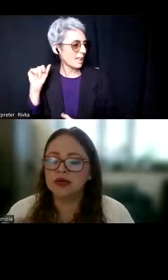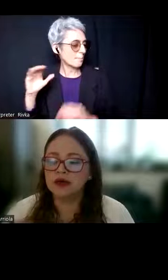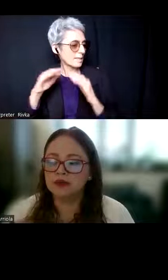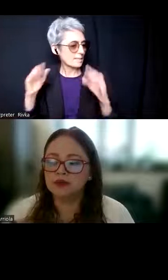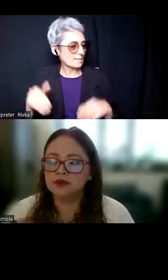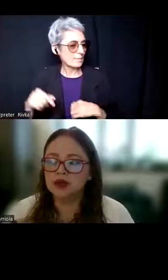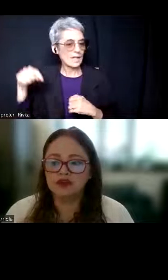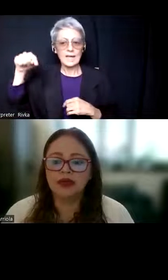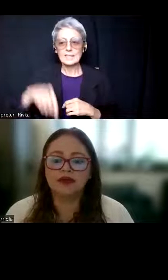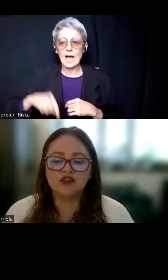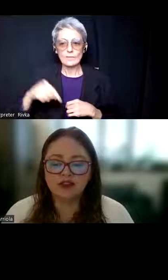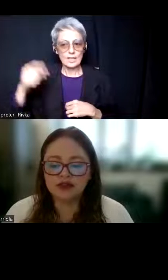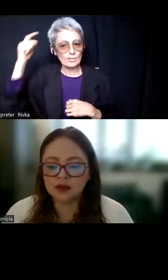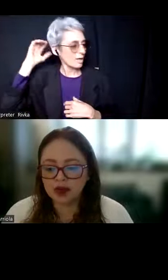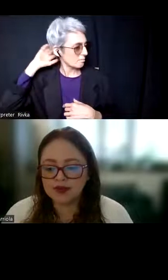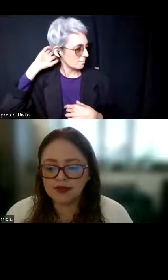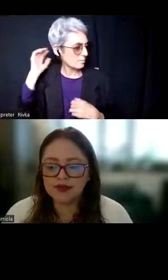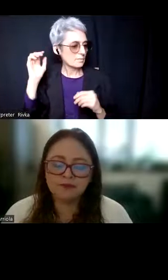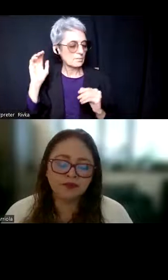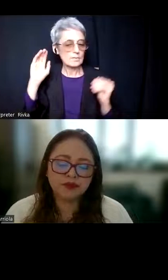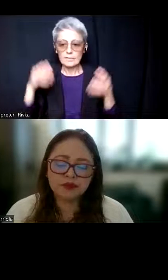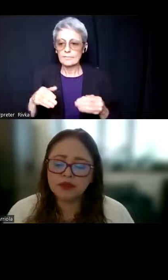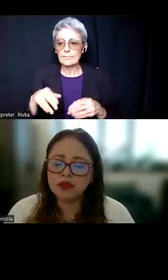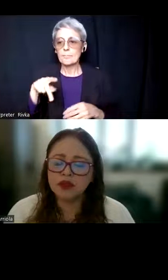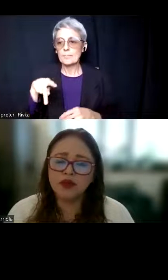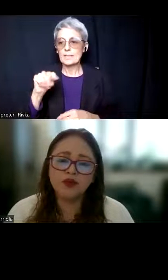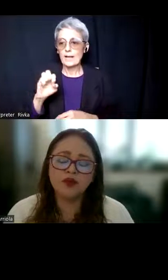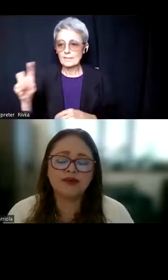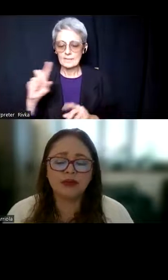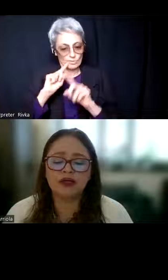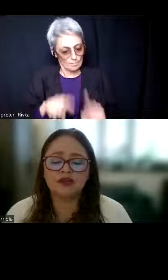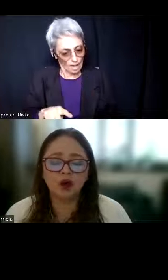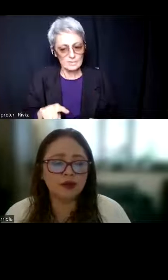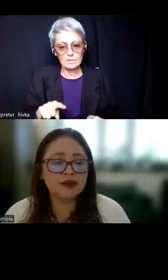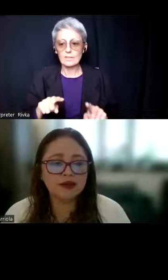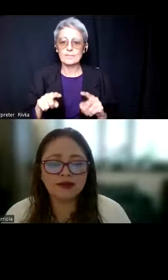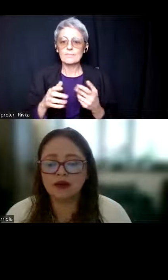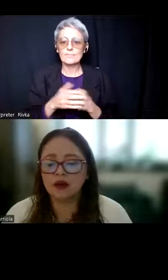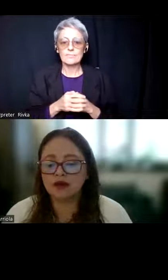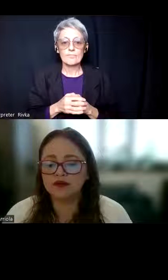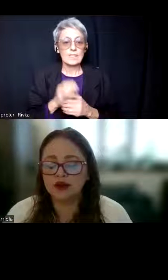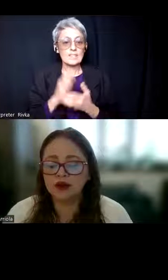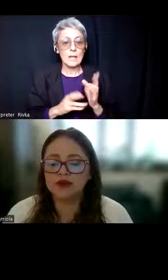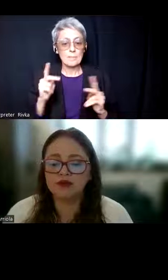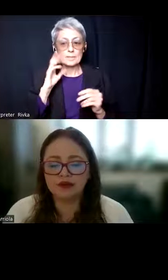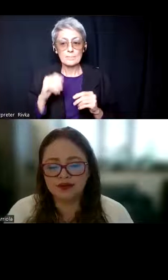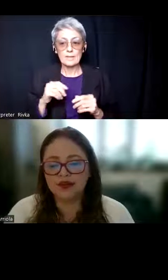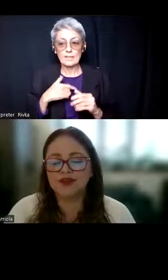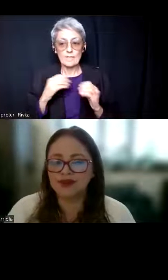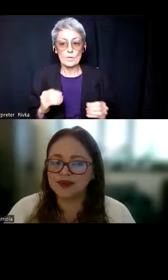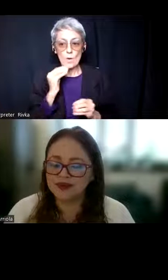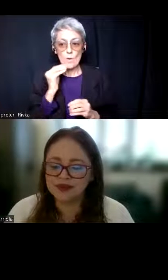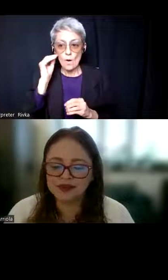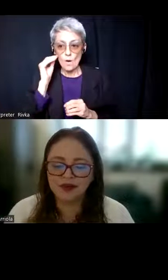those post-traumatic stress responses. Youth who experience homelessness, a lot of times